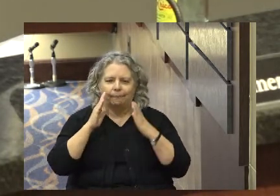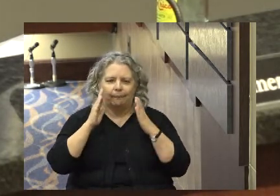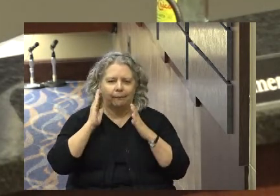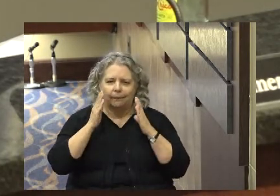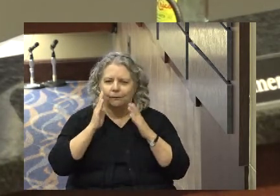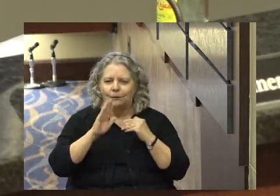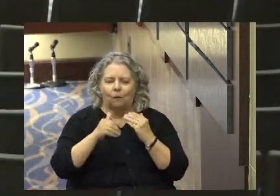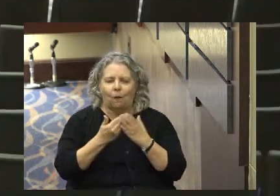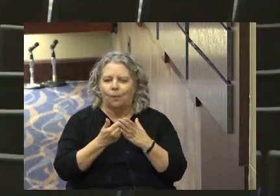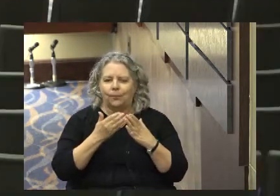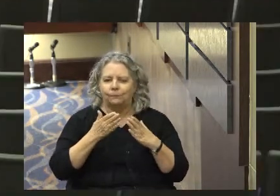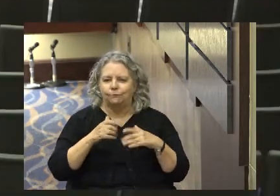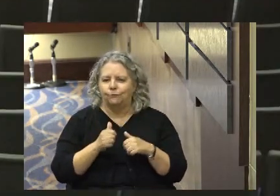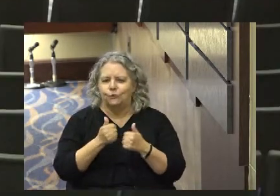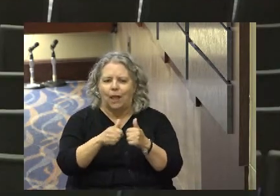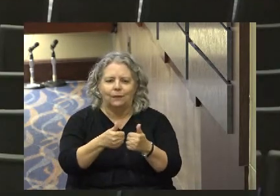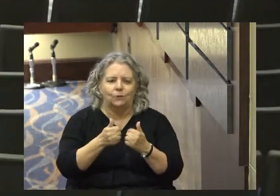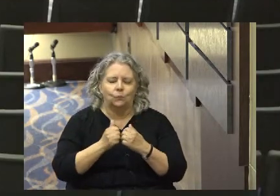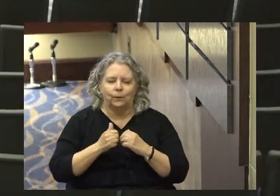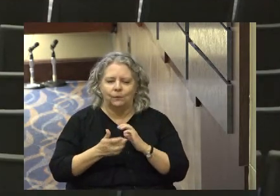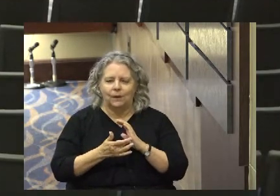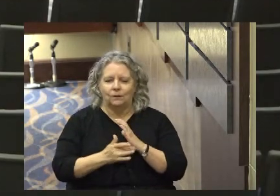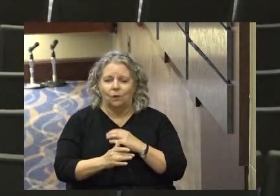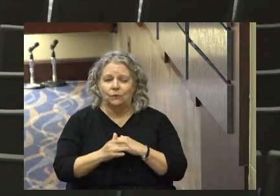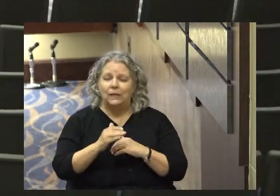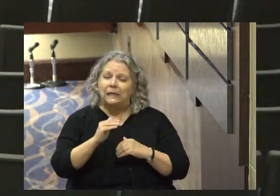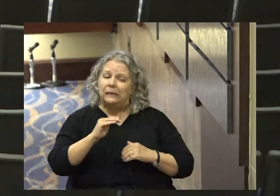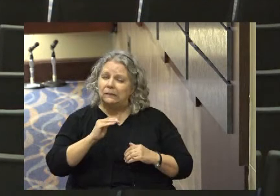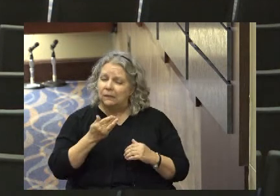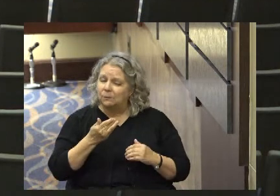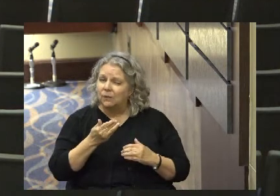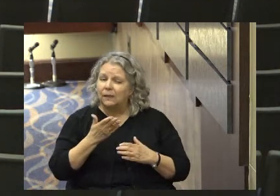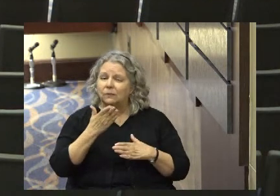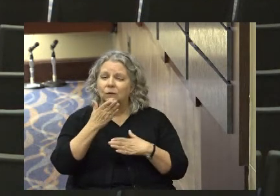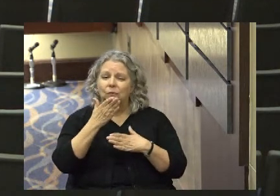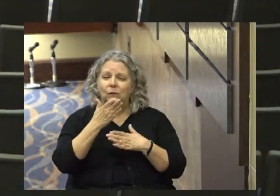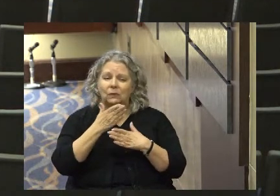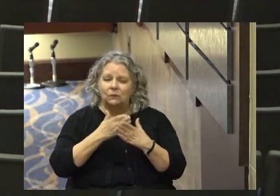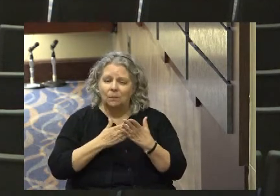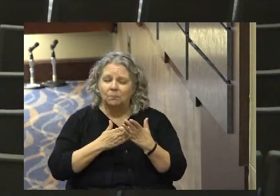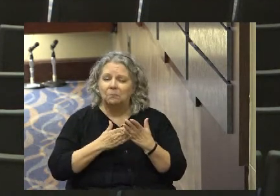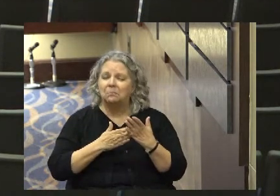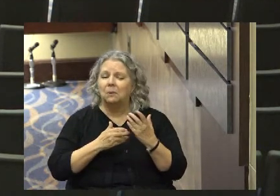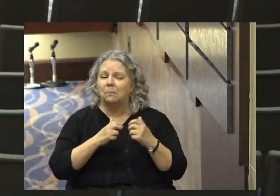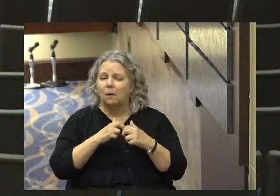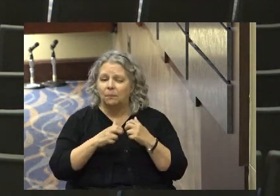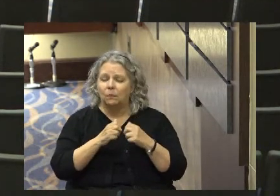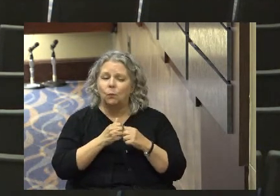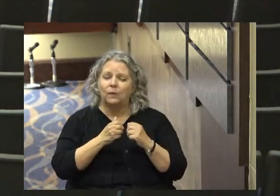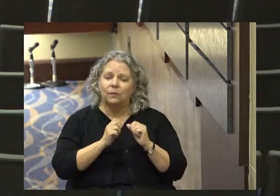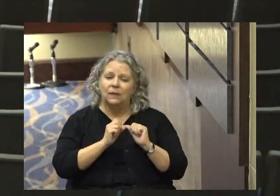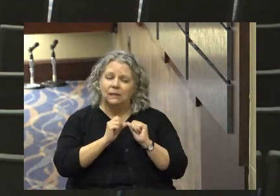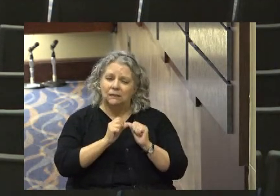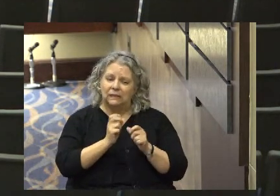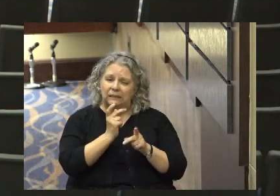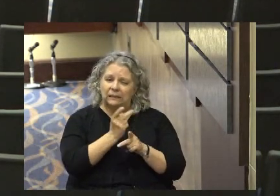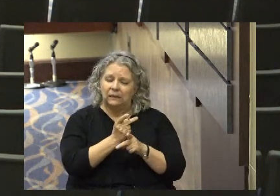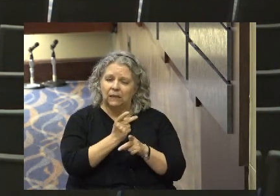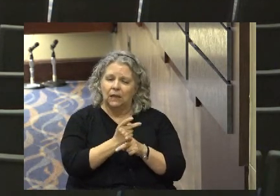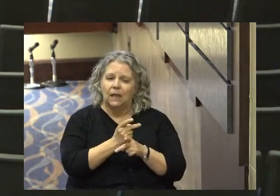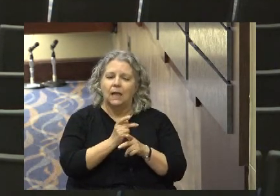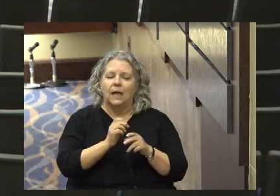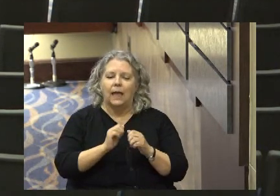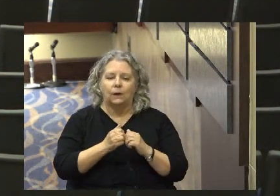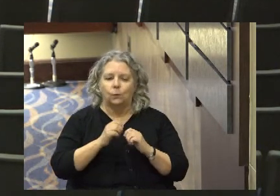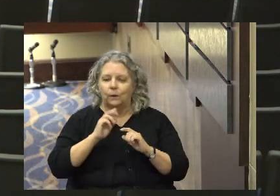there's so much intentionality with the sustainability of how do we be responsive to events quickly, and how does that not kill our staff